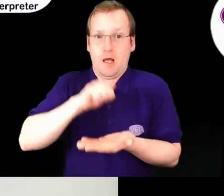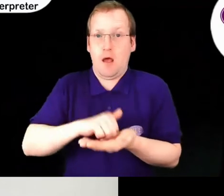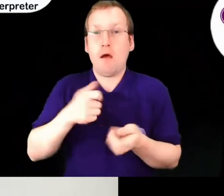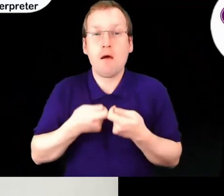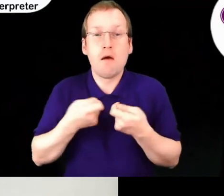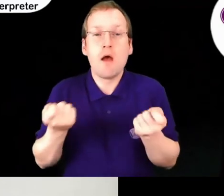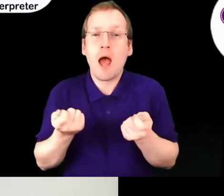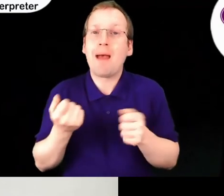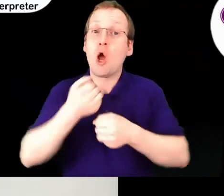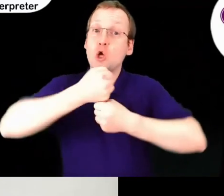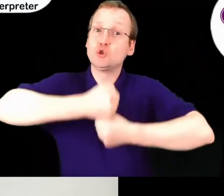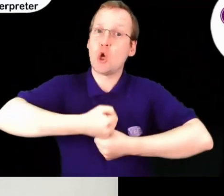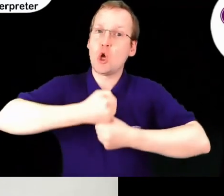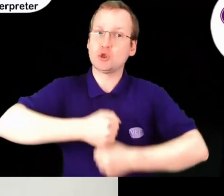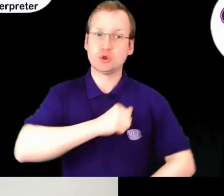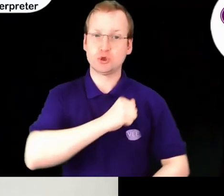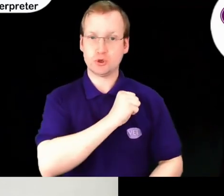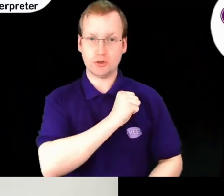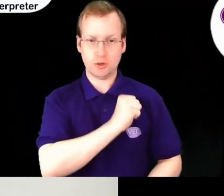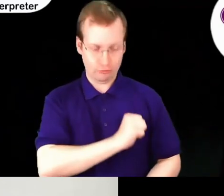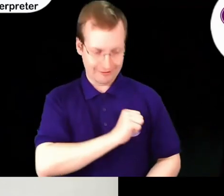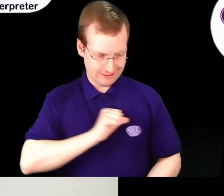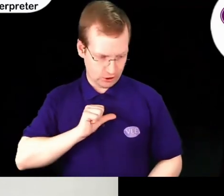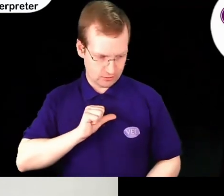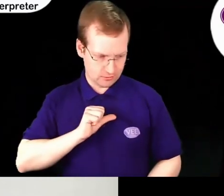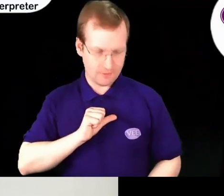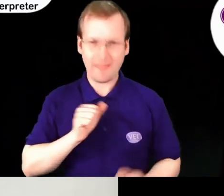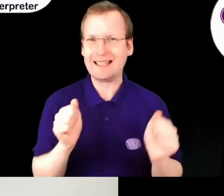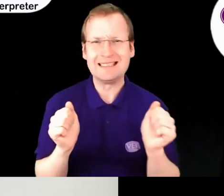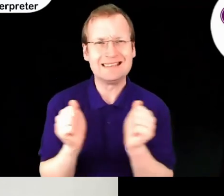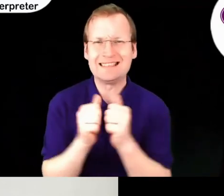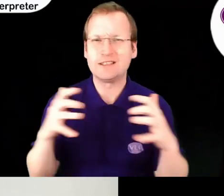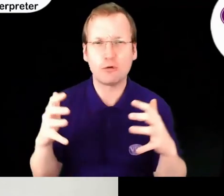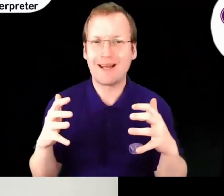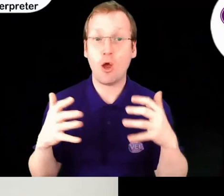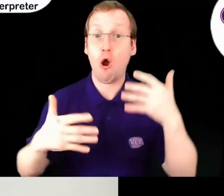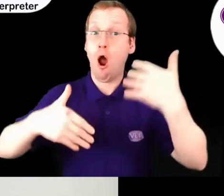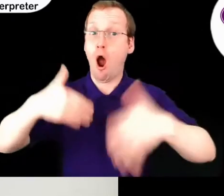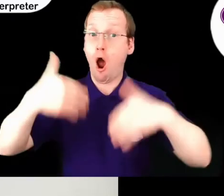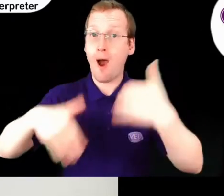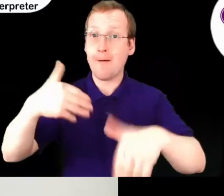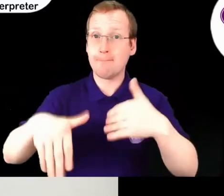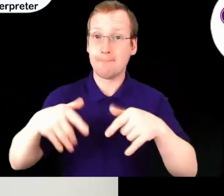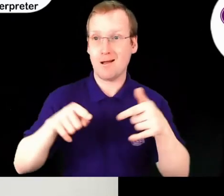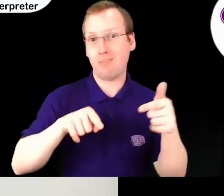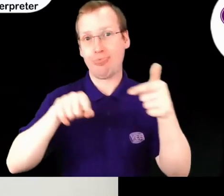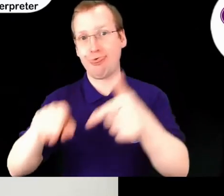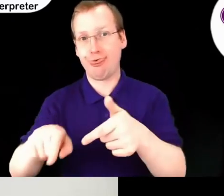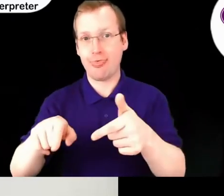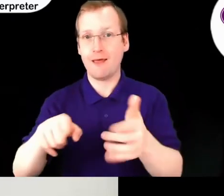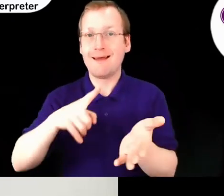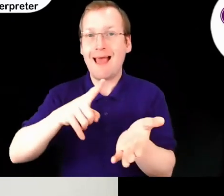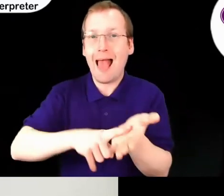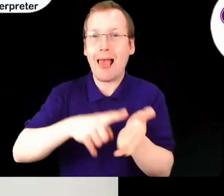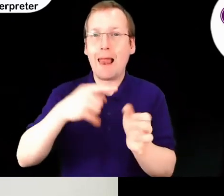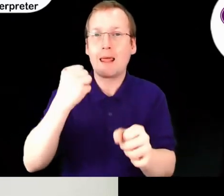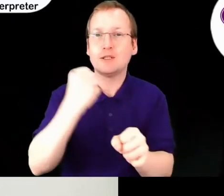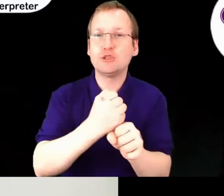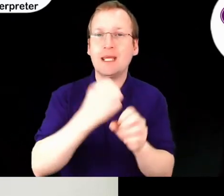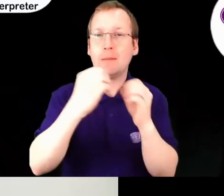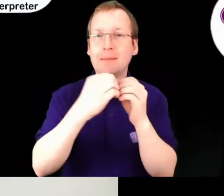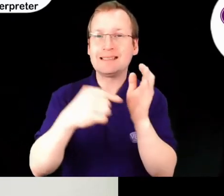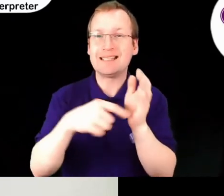the churches or Christians that disagree with or harm LGBT people. How can we sit at a